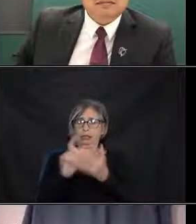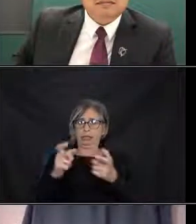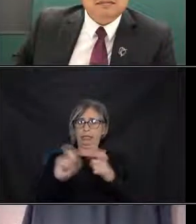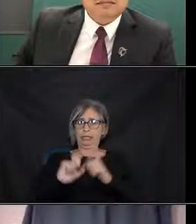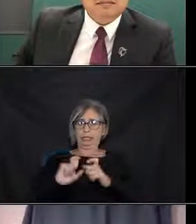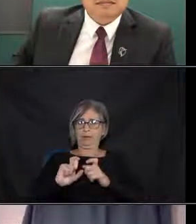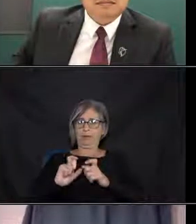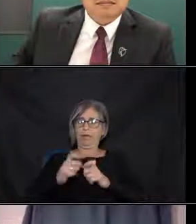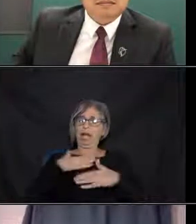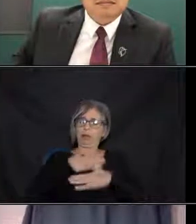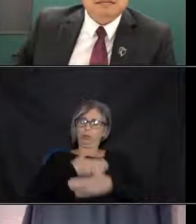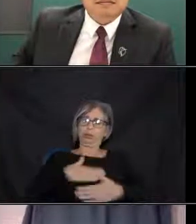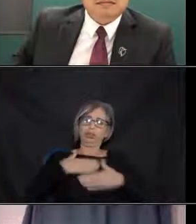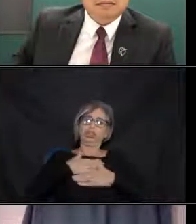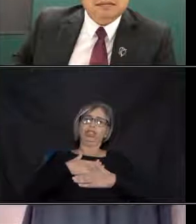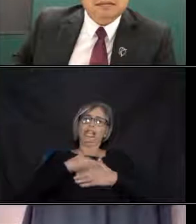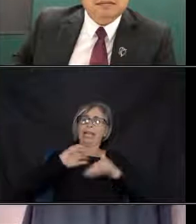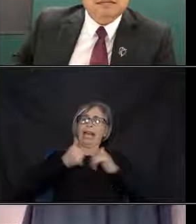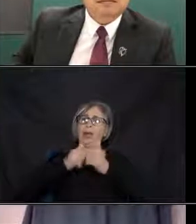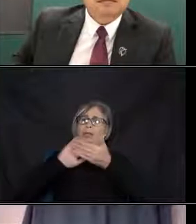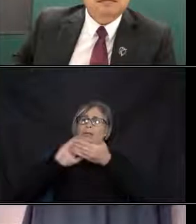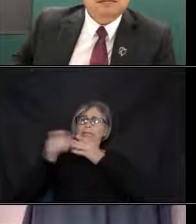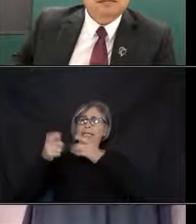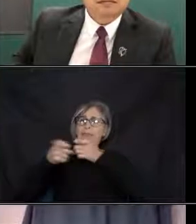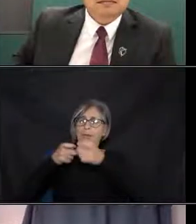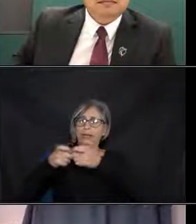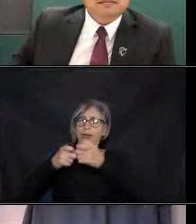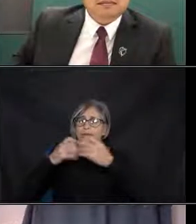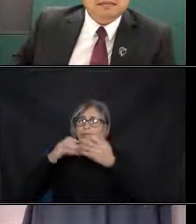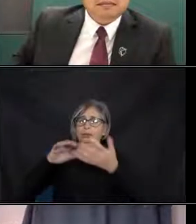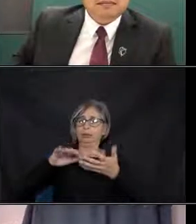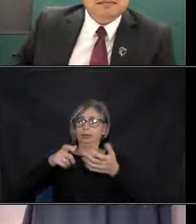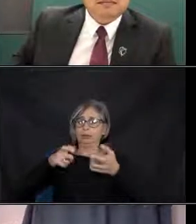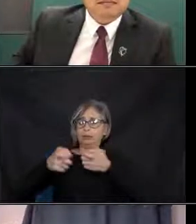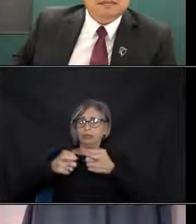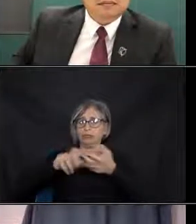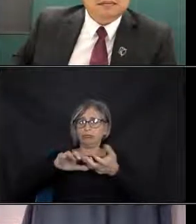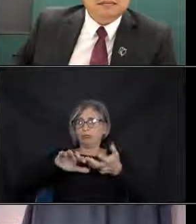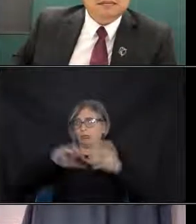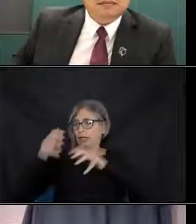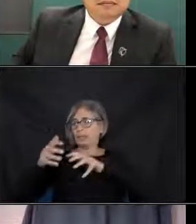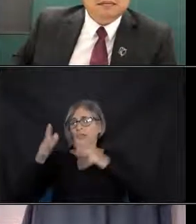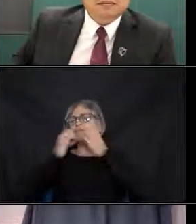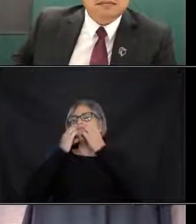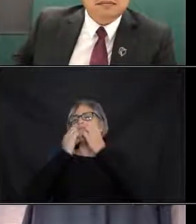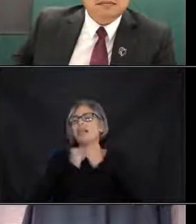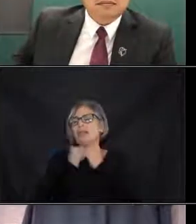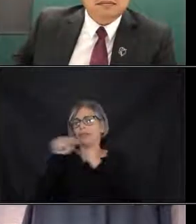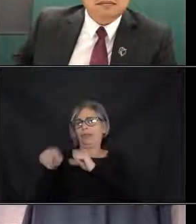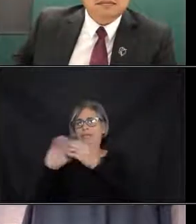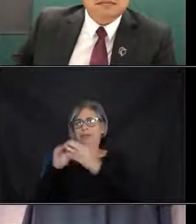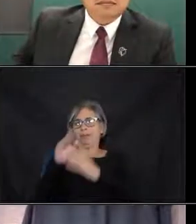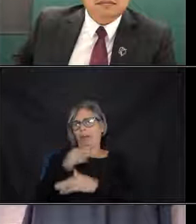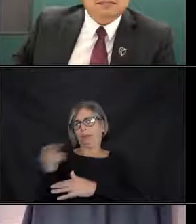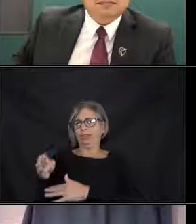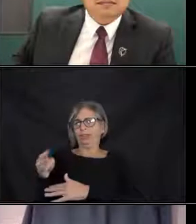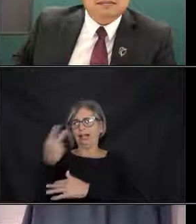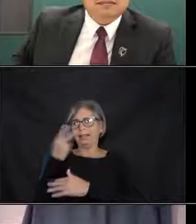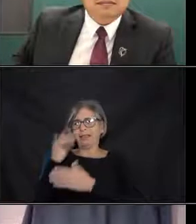the way she handles crisis. She has a passion for the city of Boynton, and I've seen